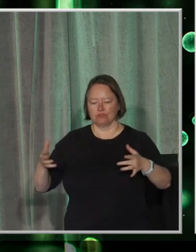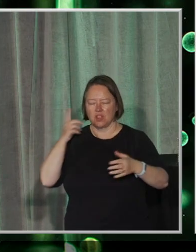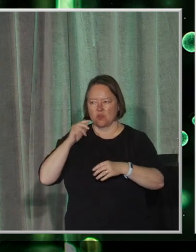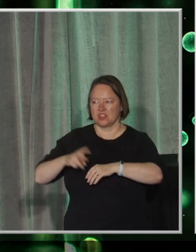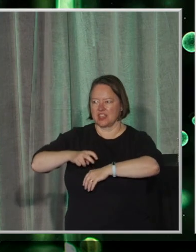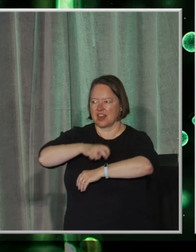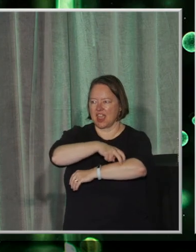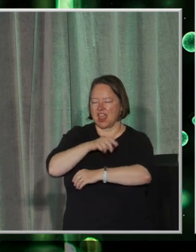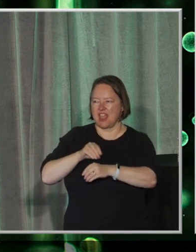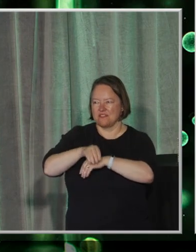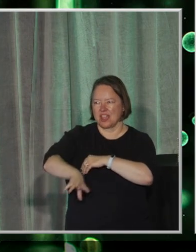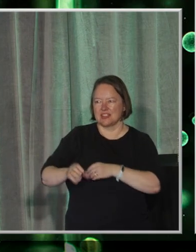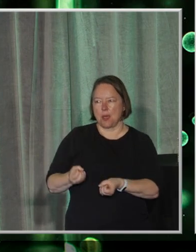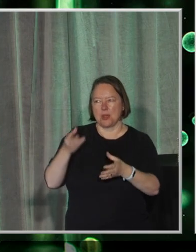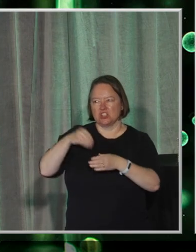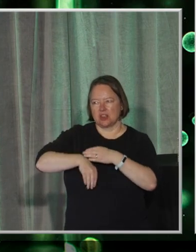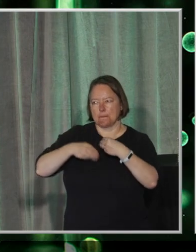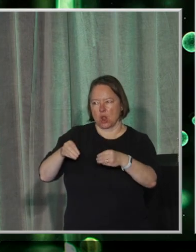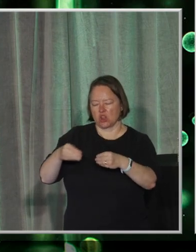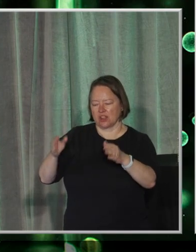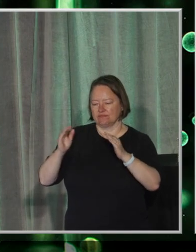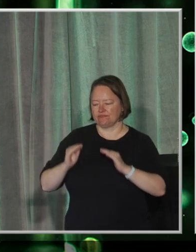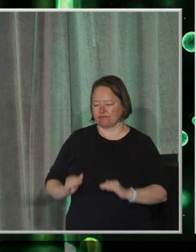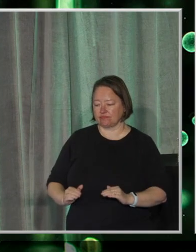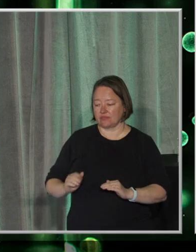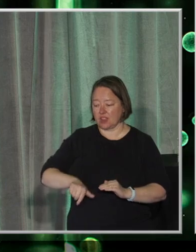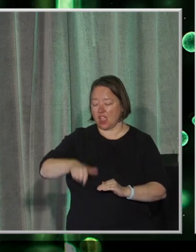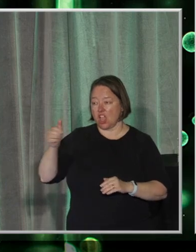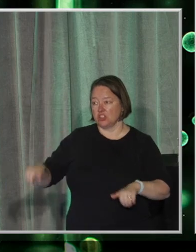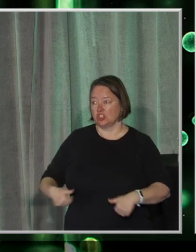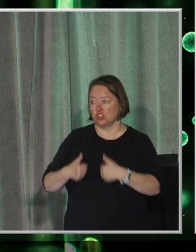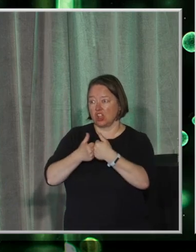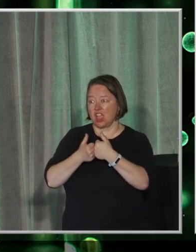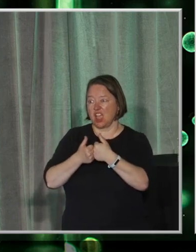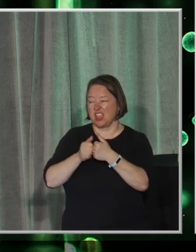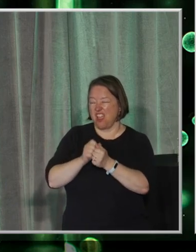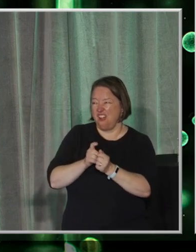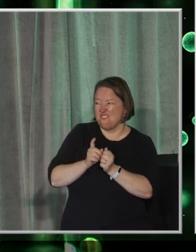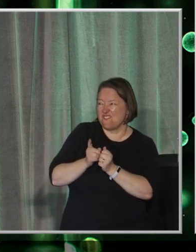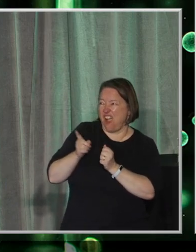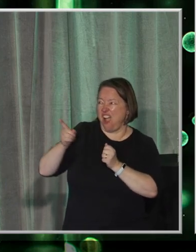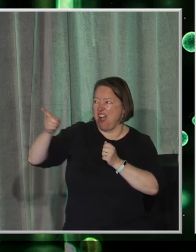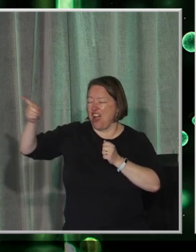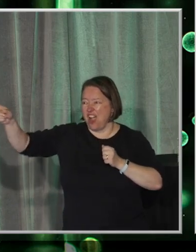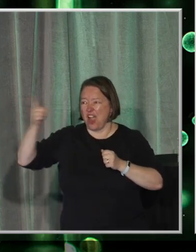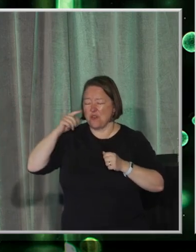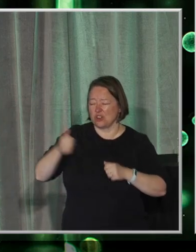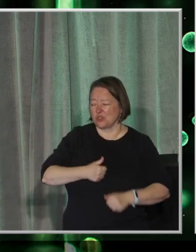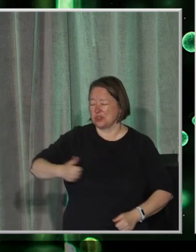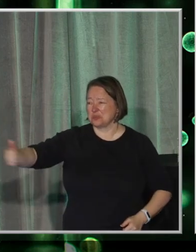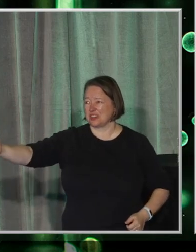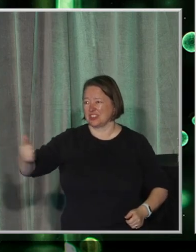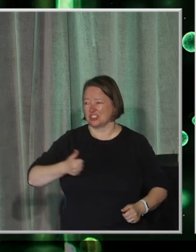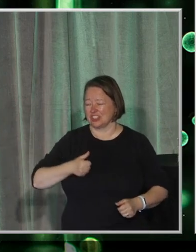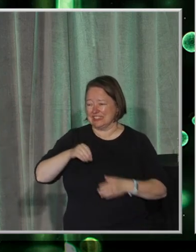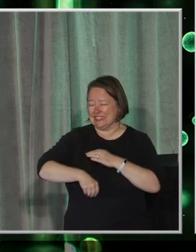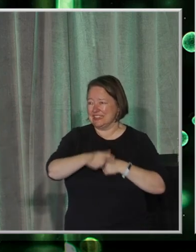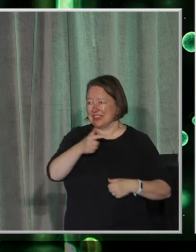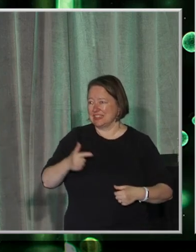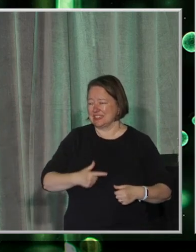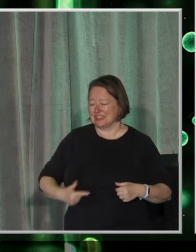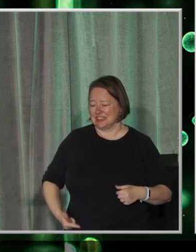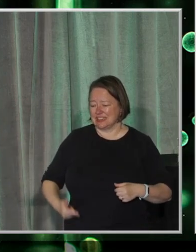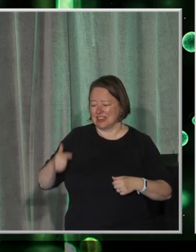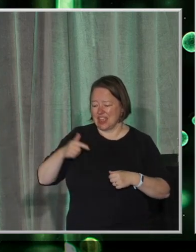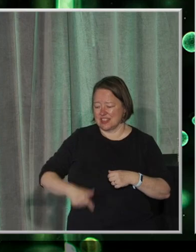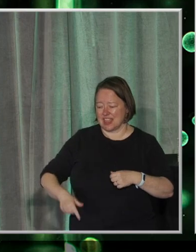market. Next. And the other challenge is the long transportation distance, whereby in Tanzania, the Bukoba